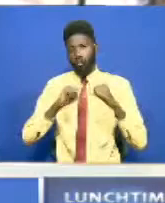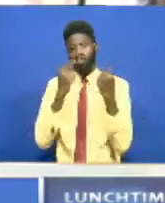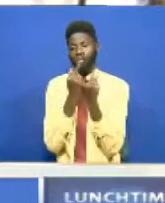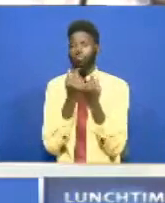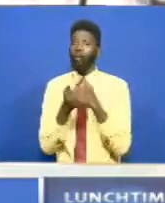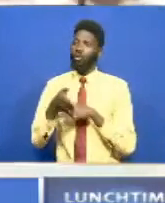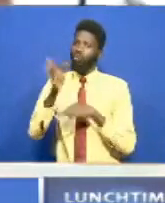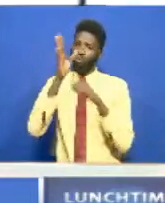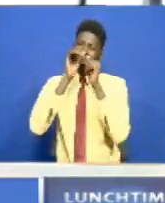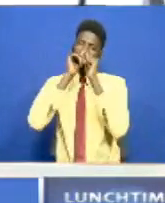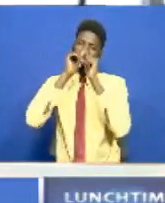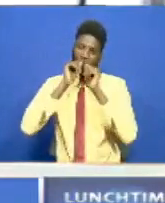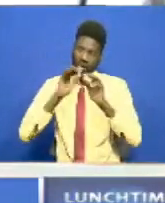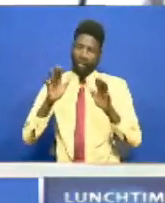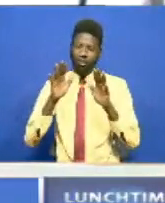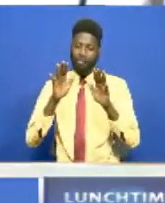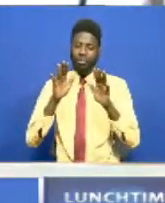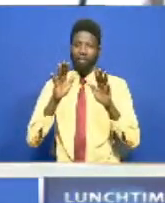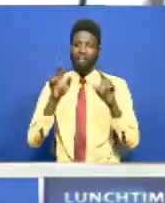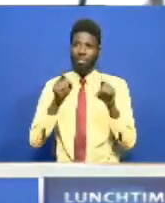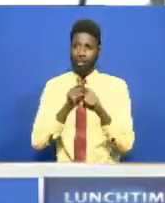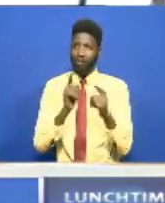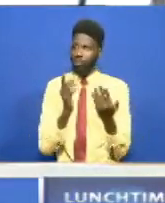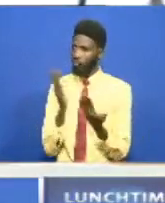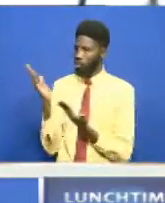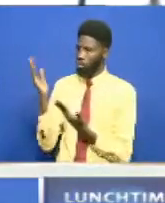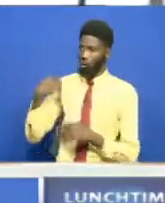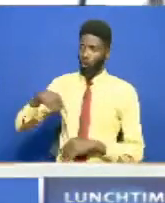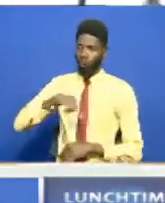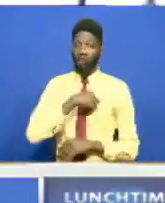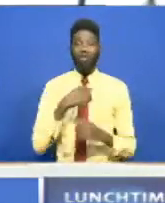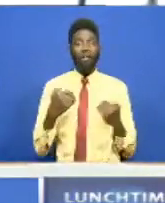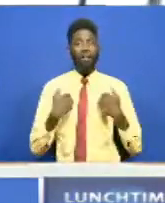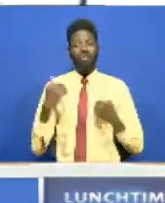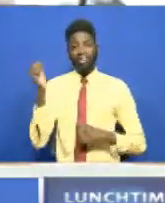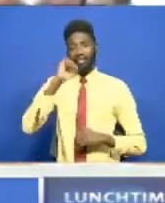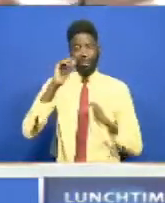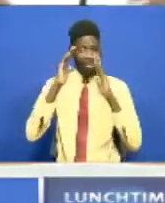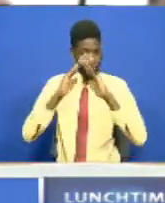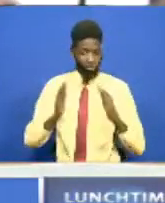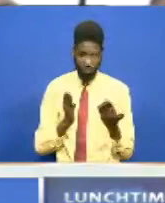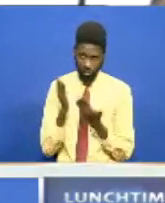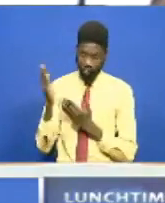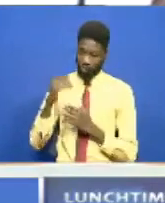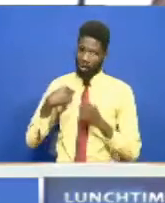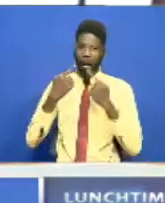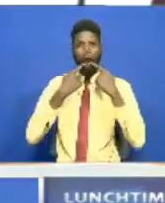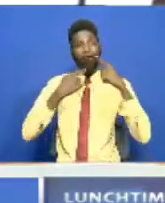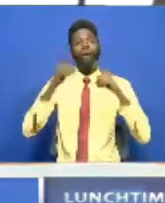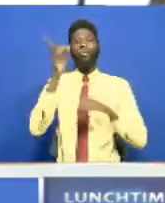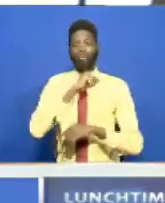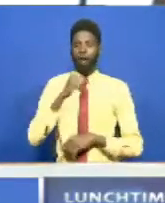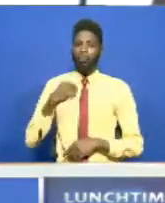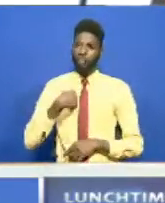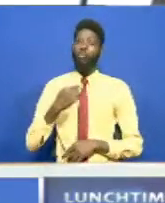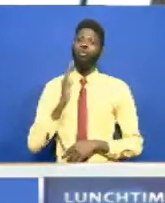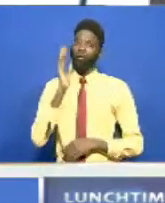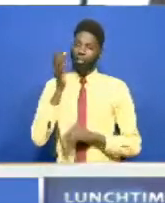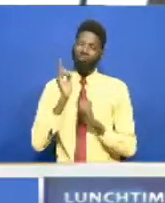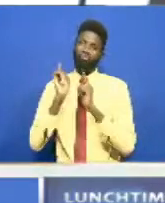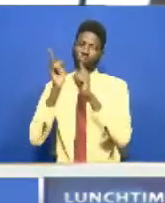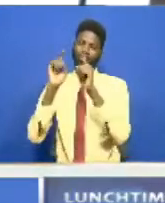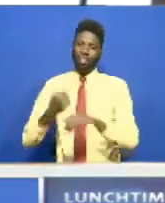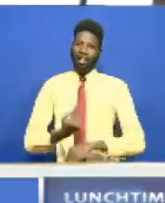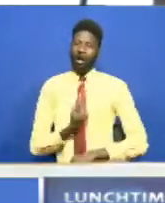awabariki jameni. Hii hapa tuko na ikulu hapa sasa, hii nimesema sasa ni ikulu. Mimi nitakuwa natembea peke yangu,